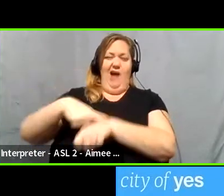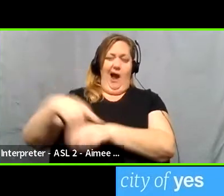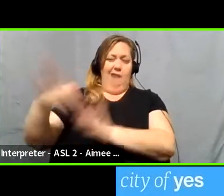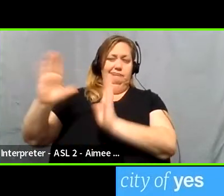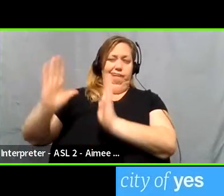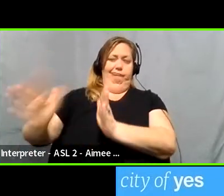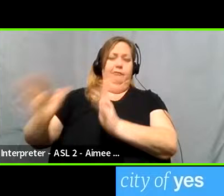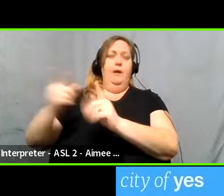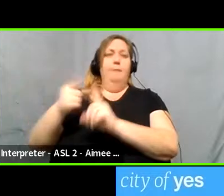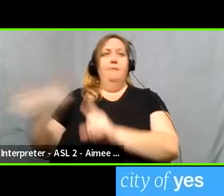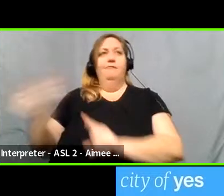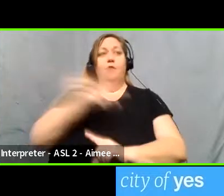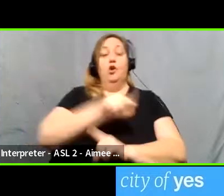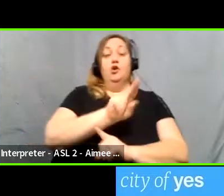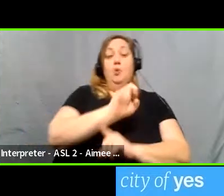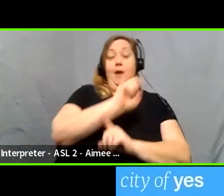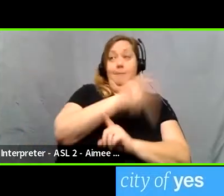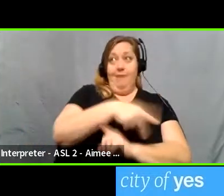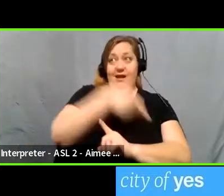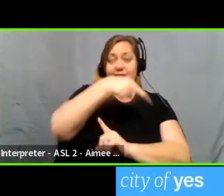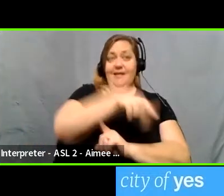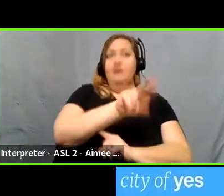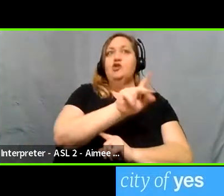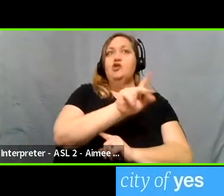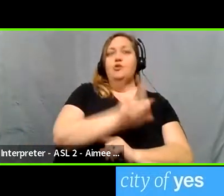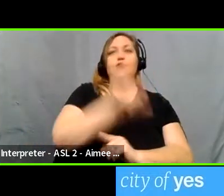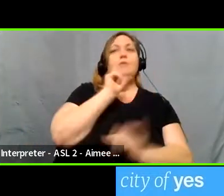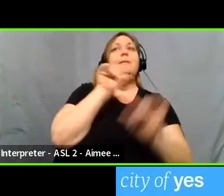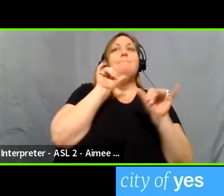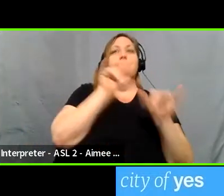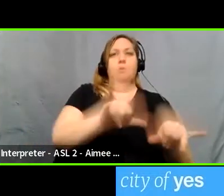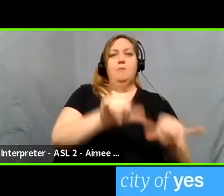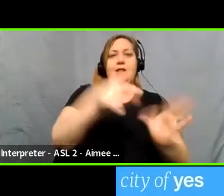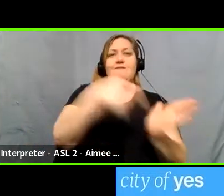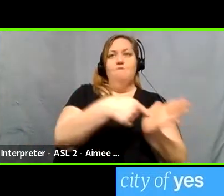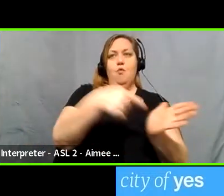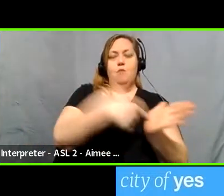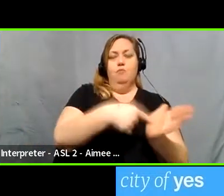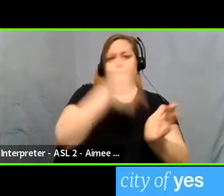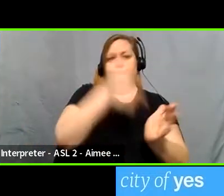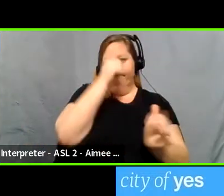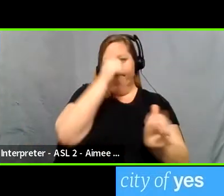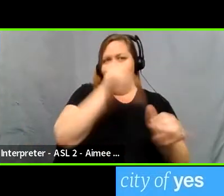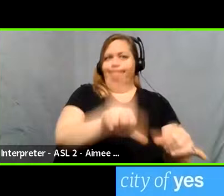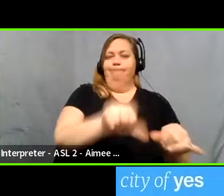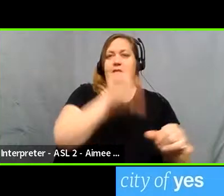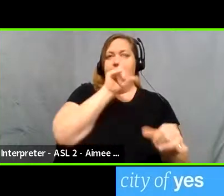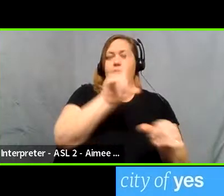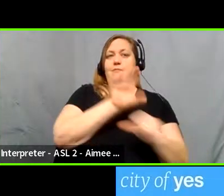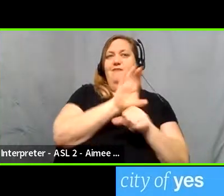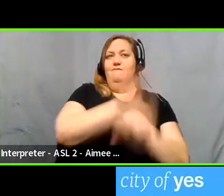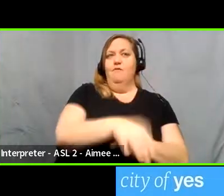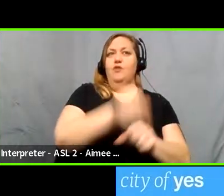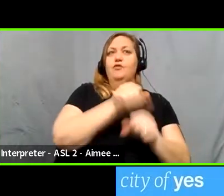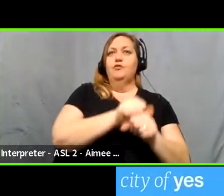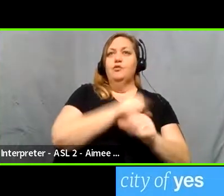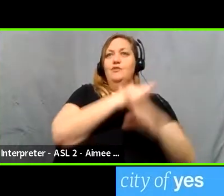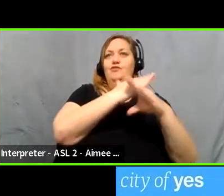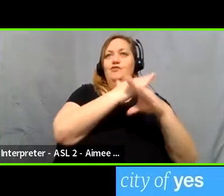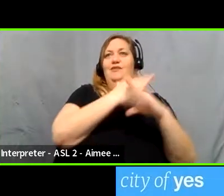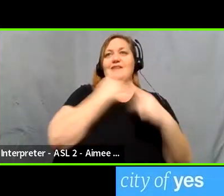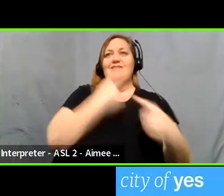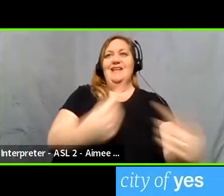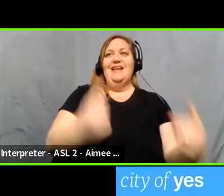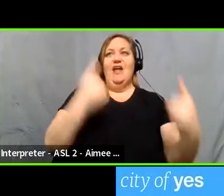But for UAP, these units will be permanently affordable and that will be enforced through a restrictive declaration that's